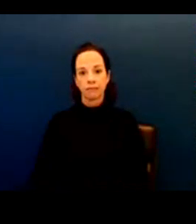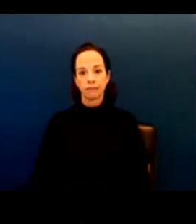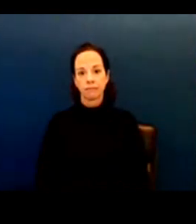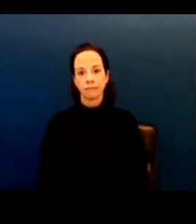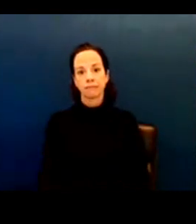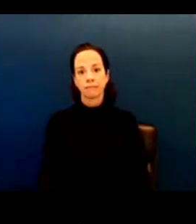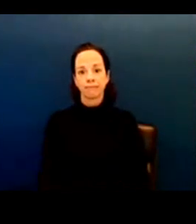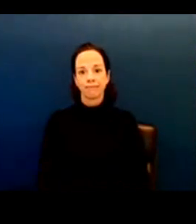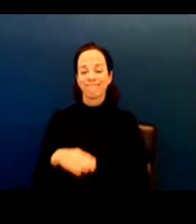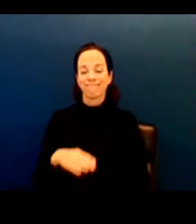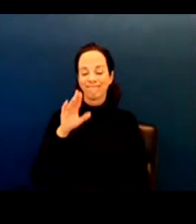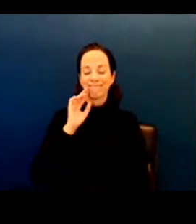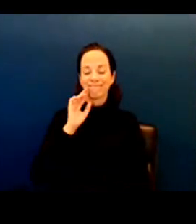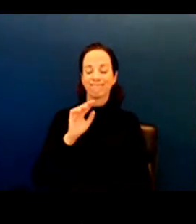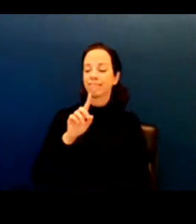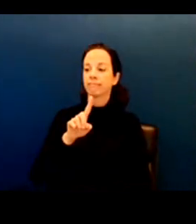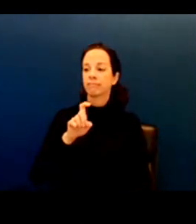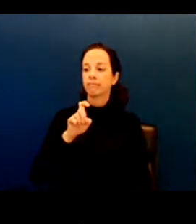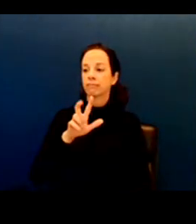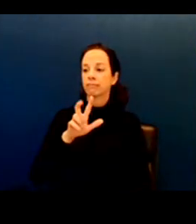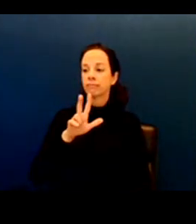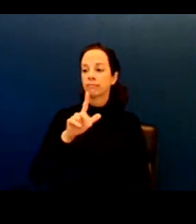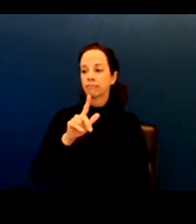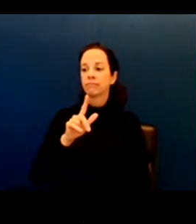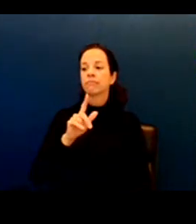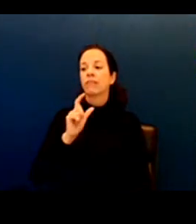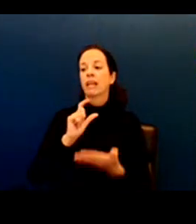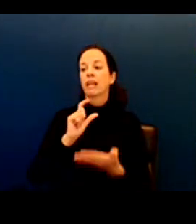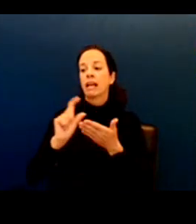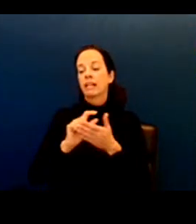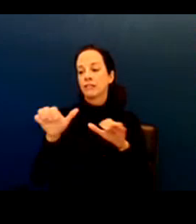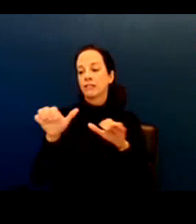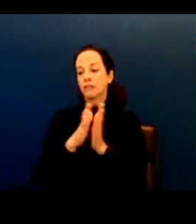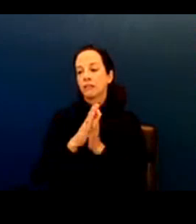Commissioners, tab 123 is an allocation action request for